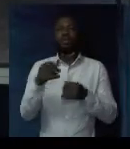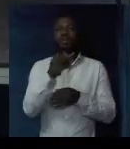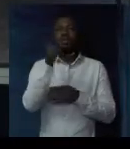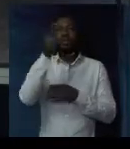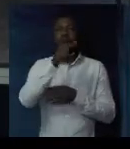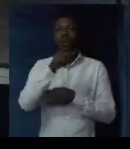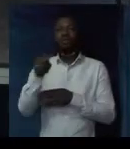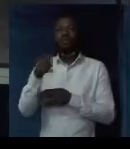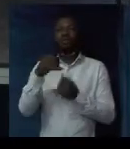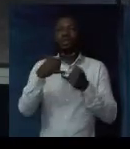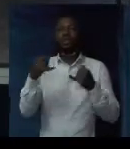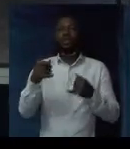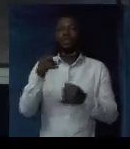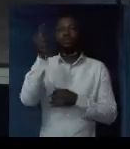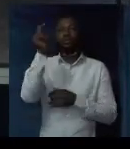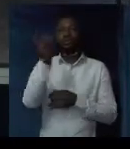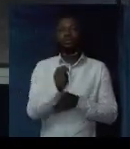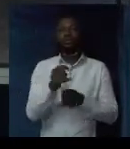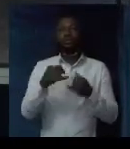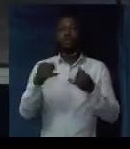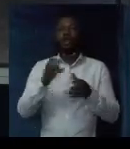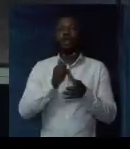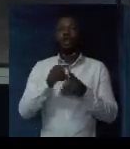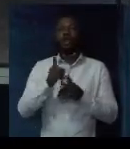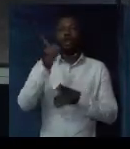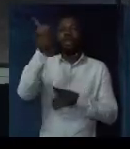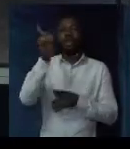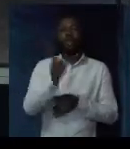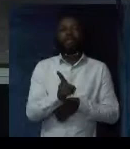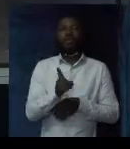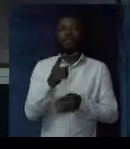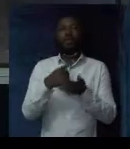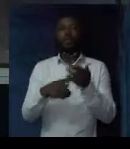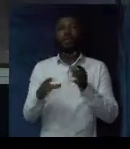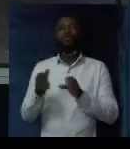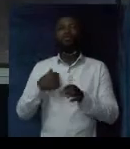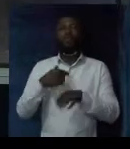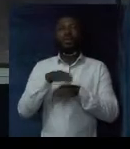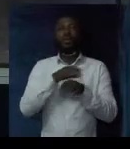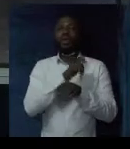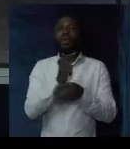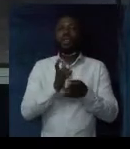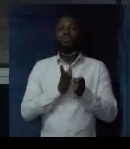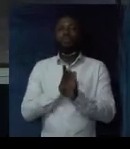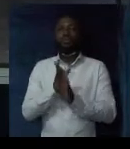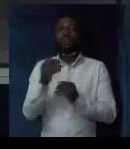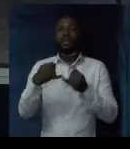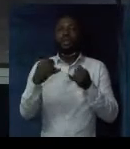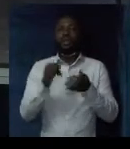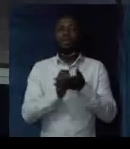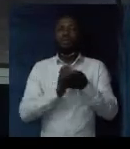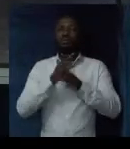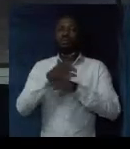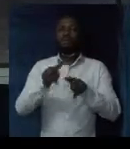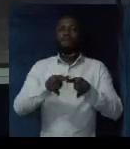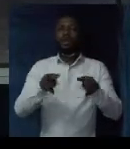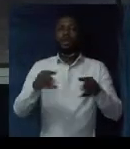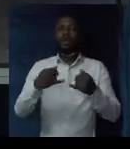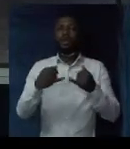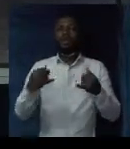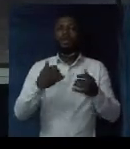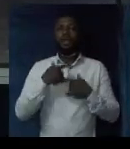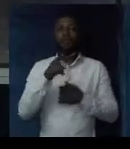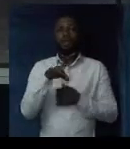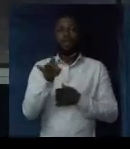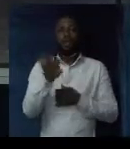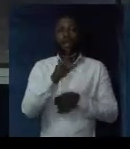line, horizontal line, transversal, or diagonal. What do we call a straight line that crosses parallel lines?